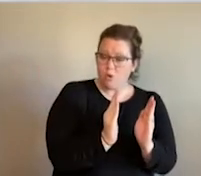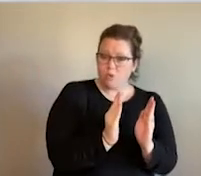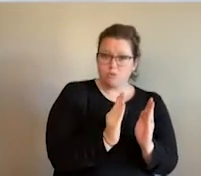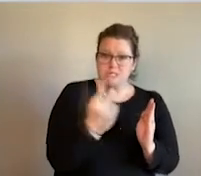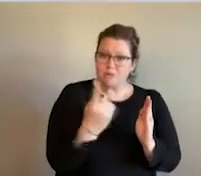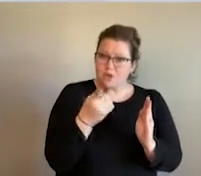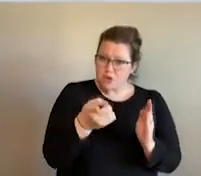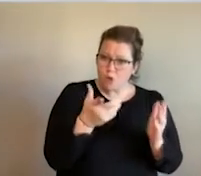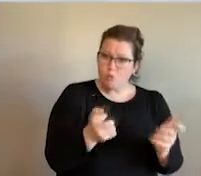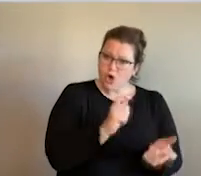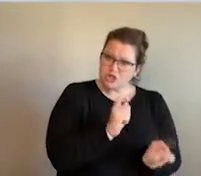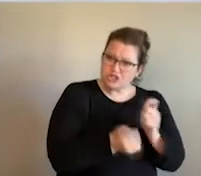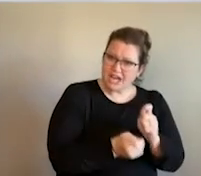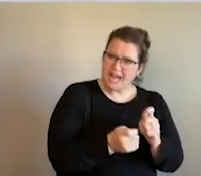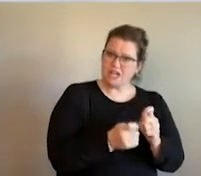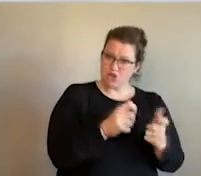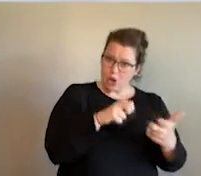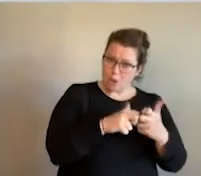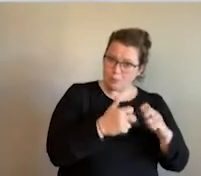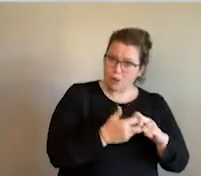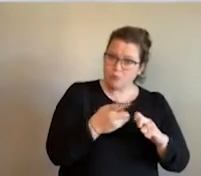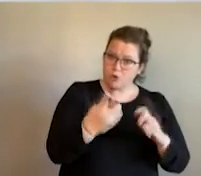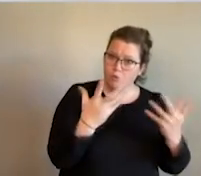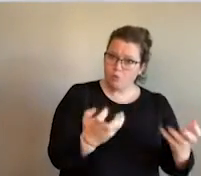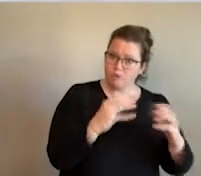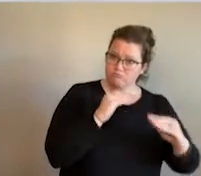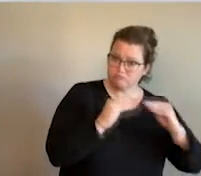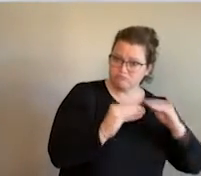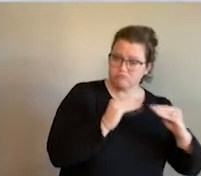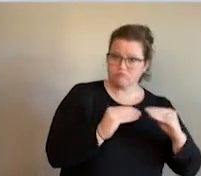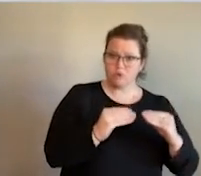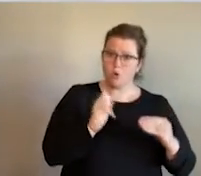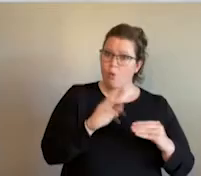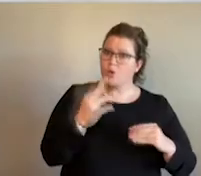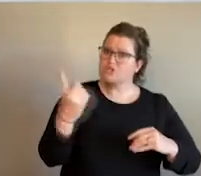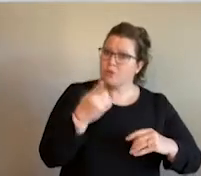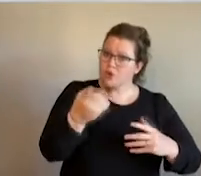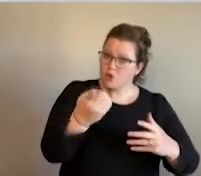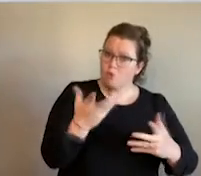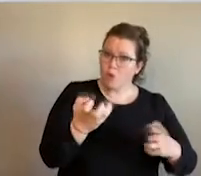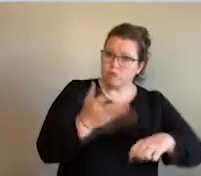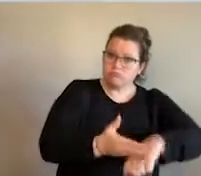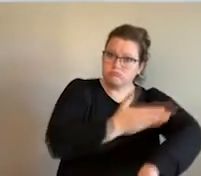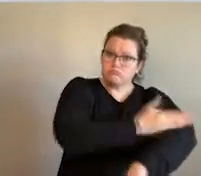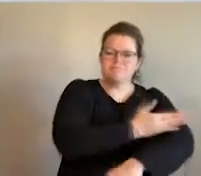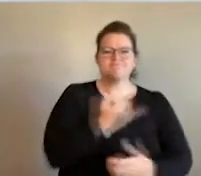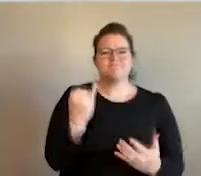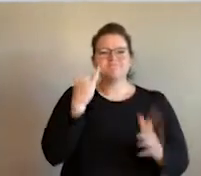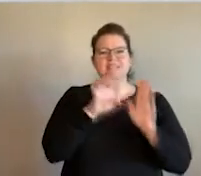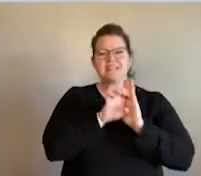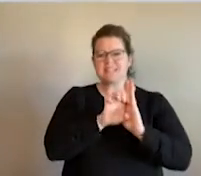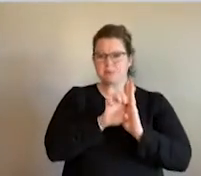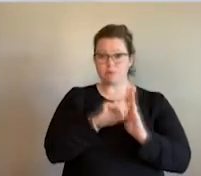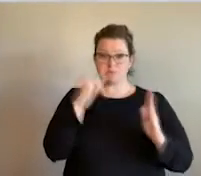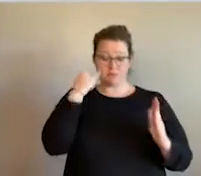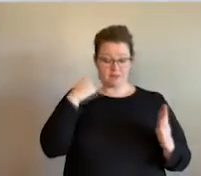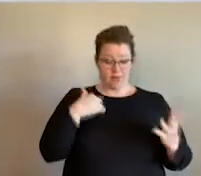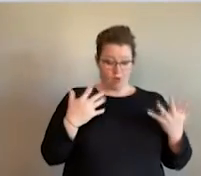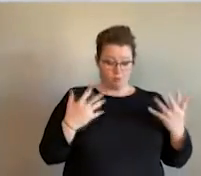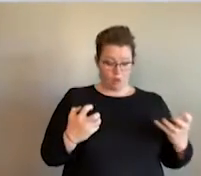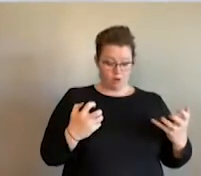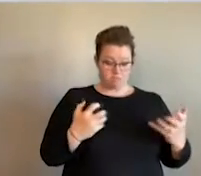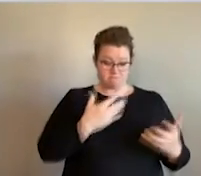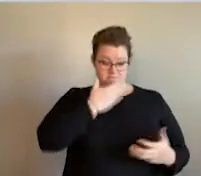house or in your neighborhood, or maybe even something you want to get better at. So if I want to get better at playing basketball, that could be